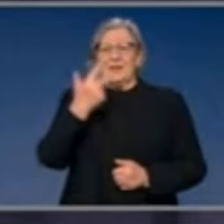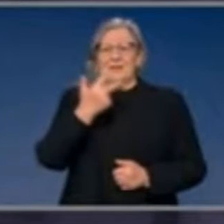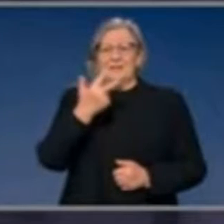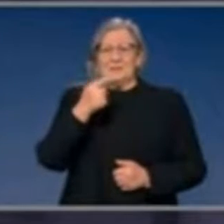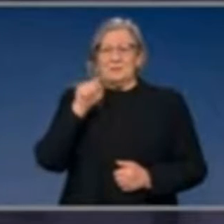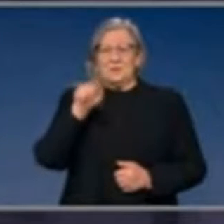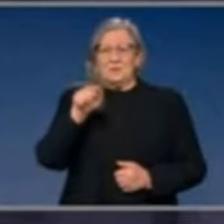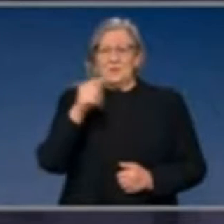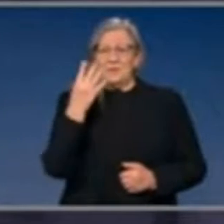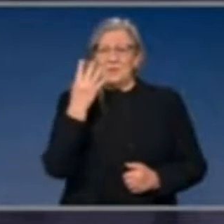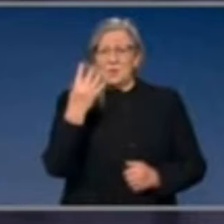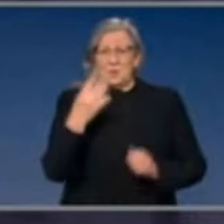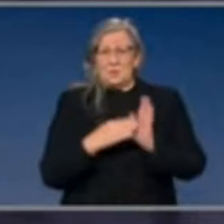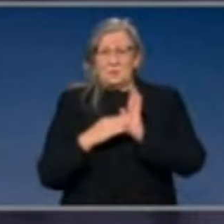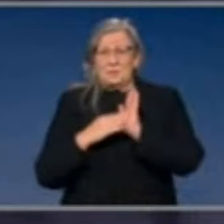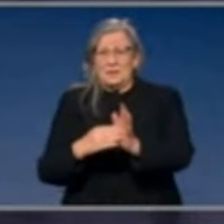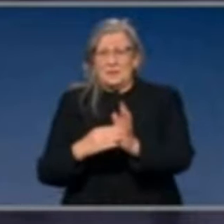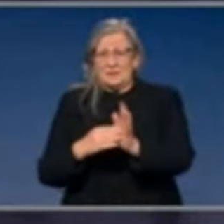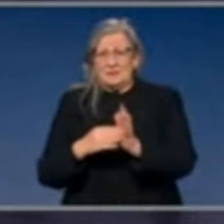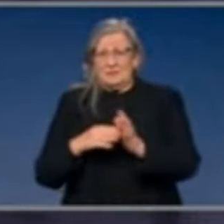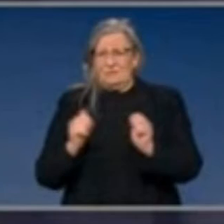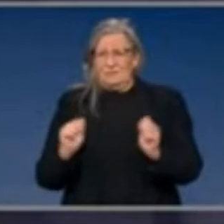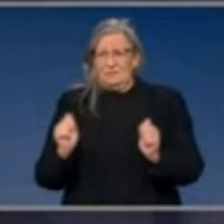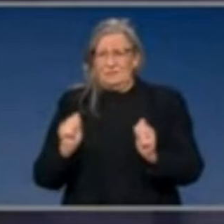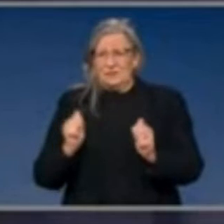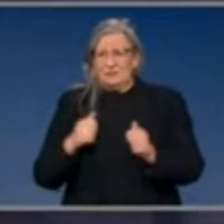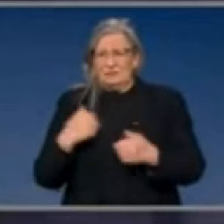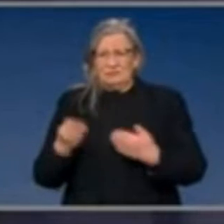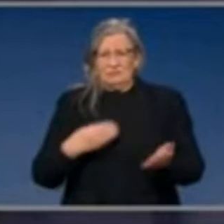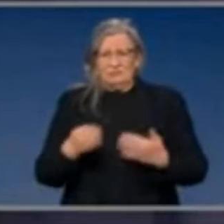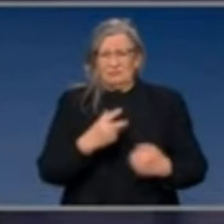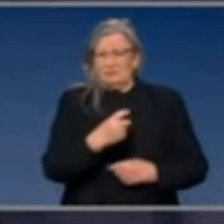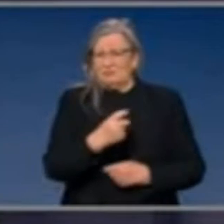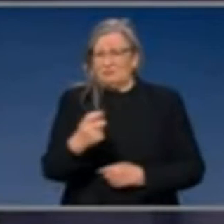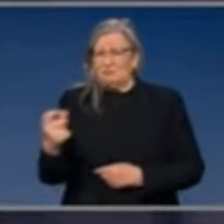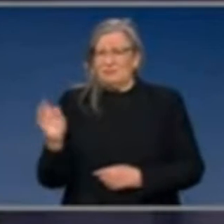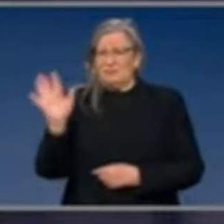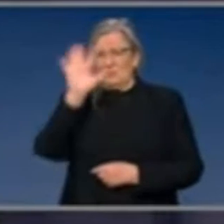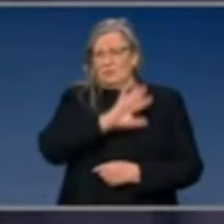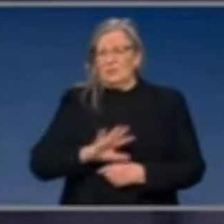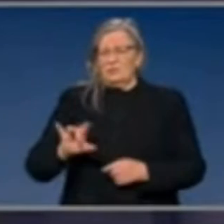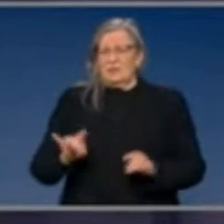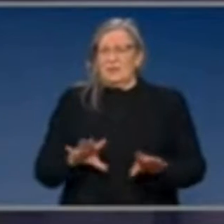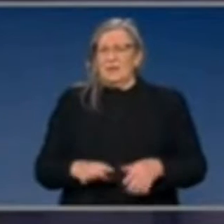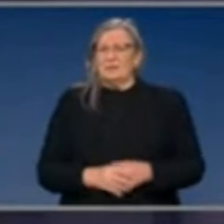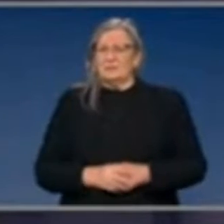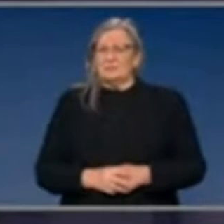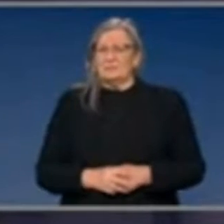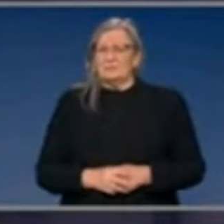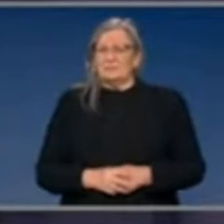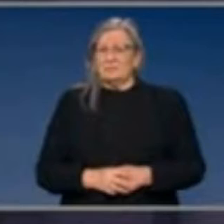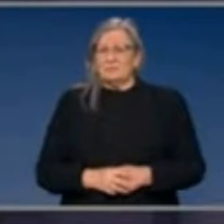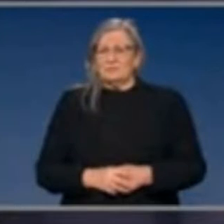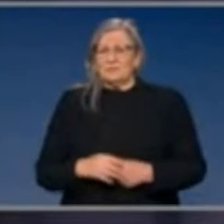million vaccinations nationally that have occurred. And of note is that primary